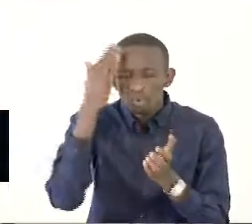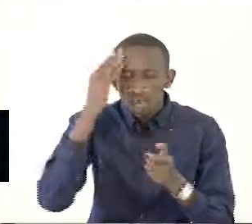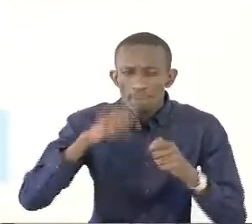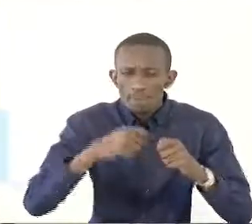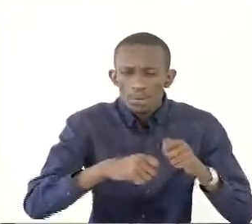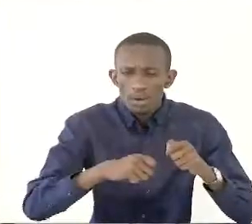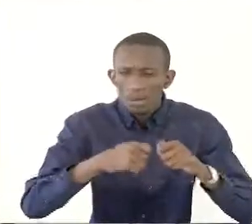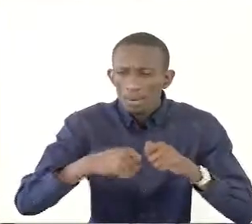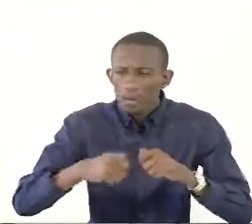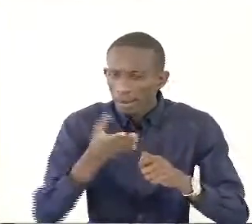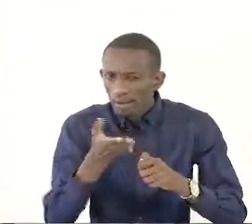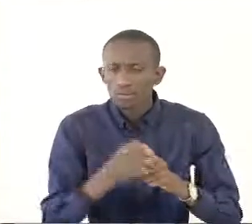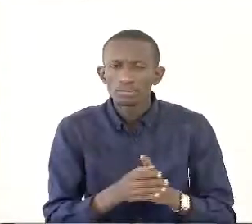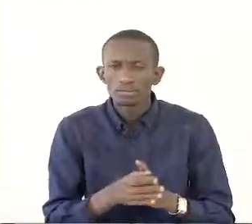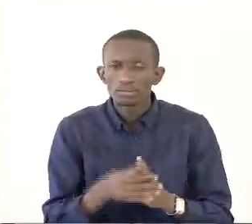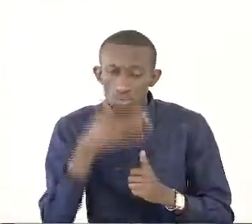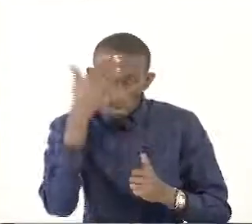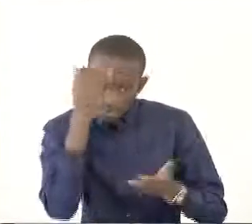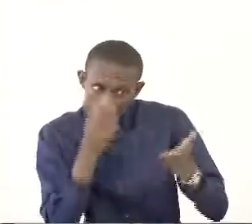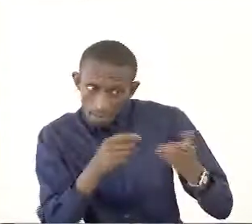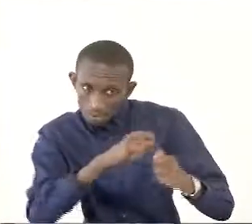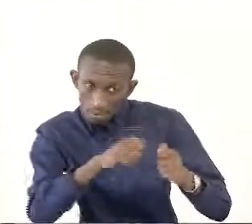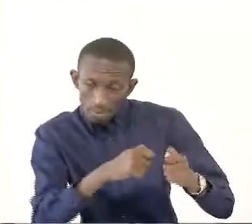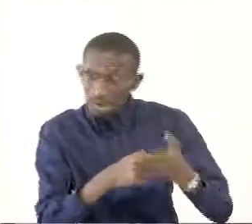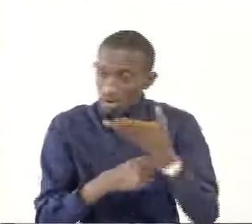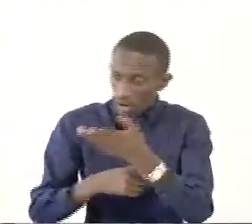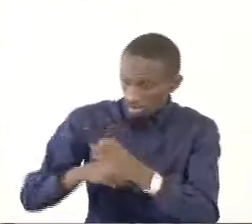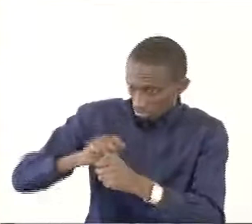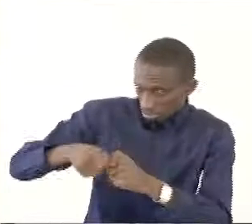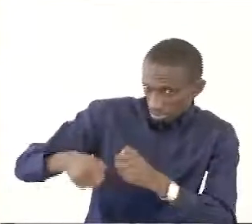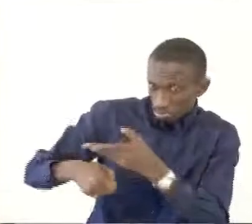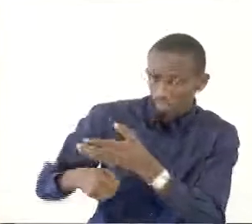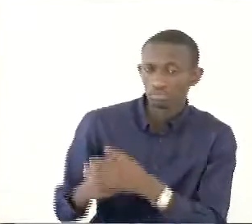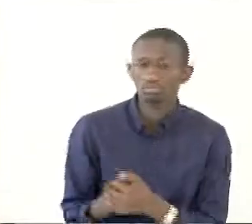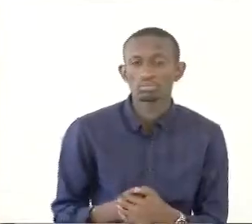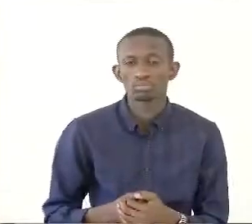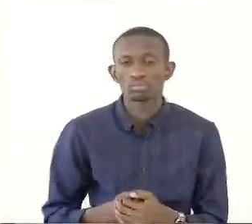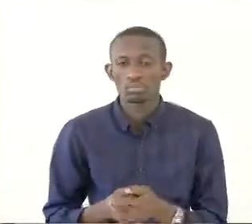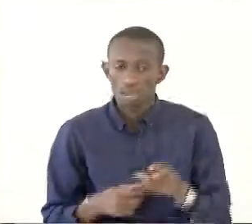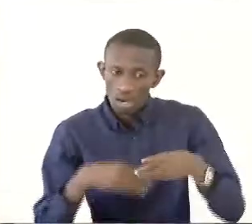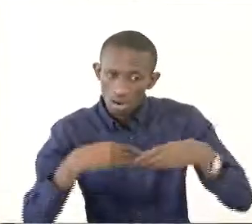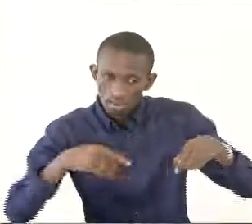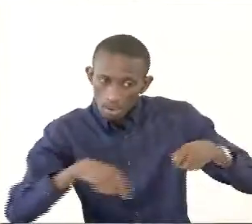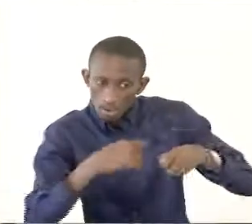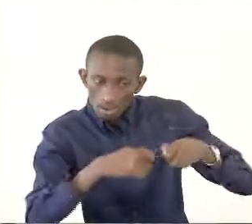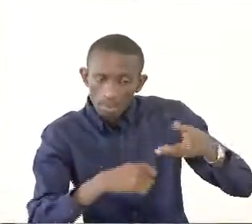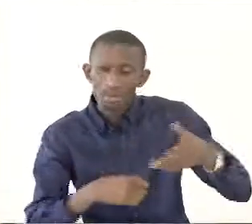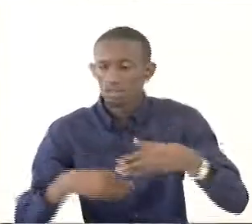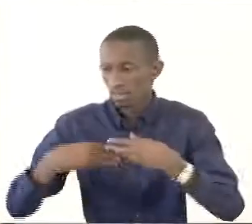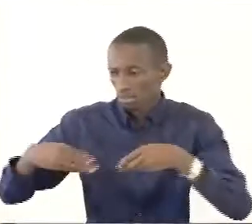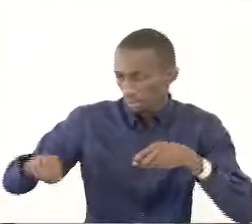you whether there are this radiation, there are this electromagnetic wave radiation, there are what we call the